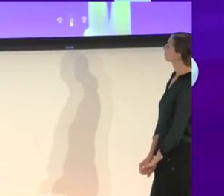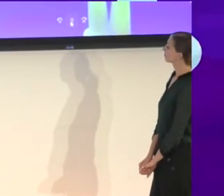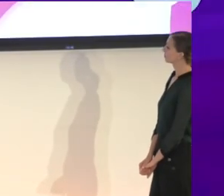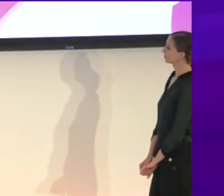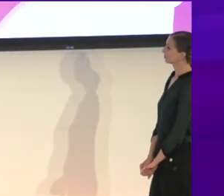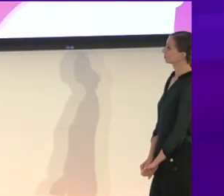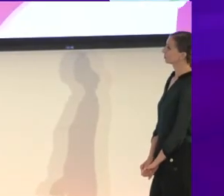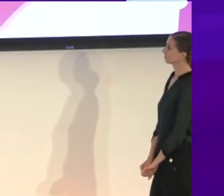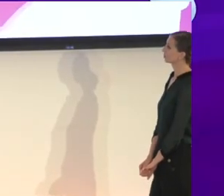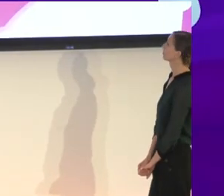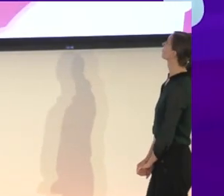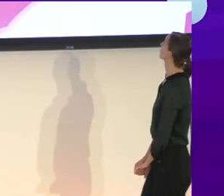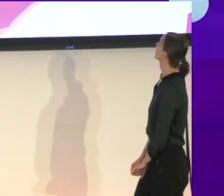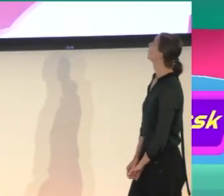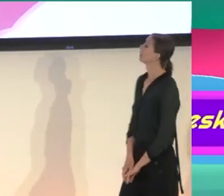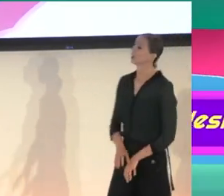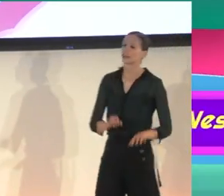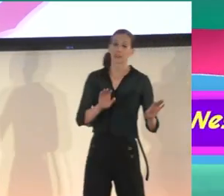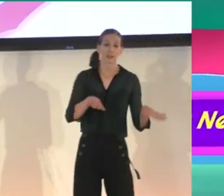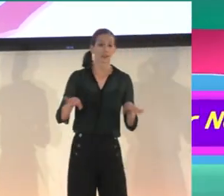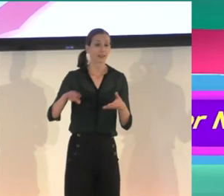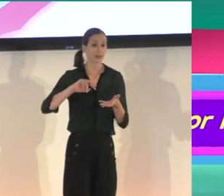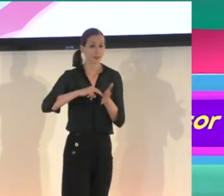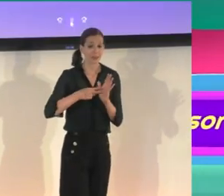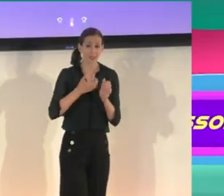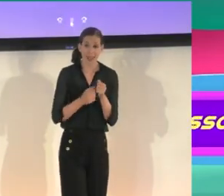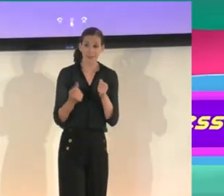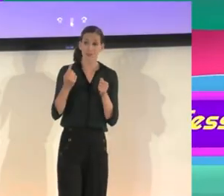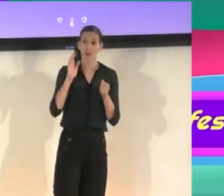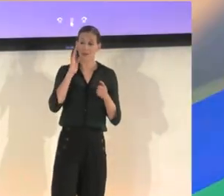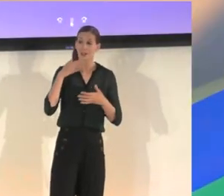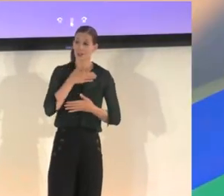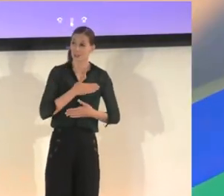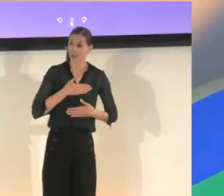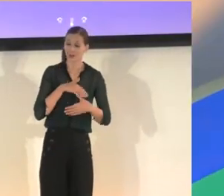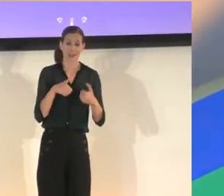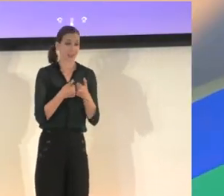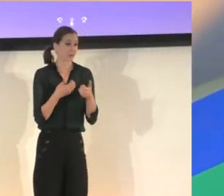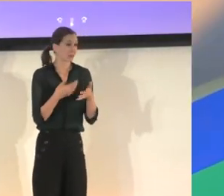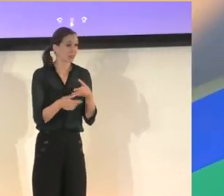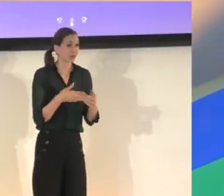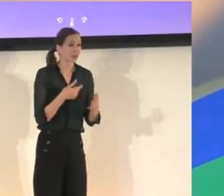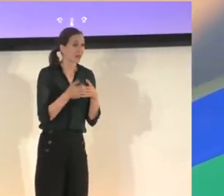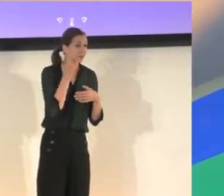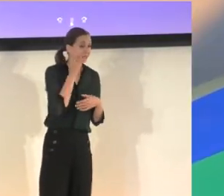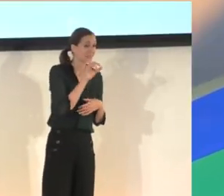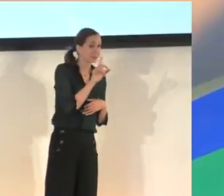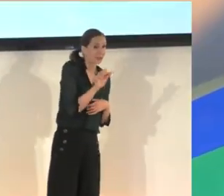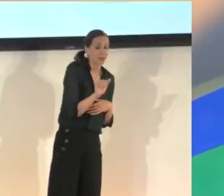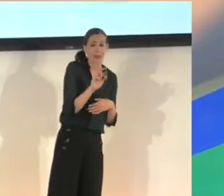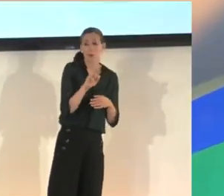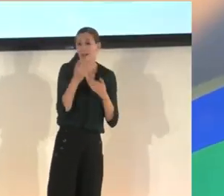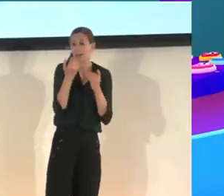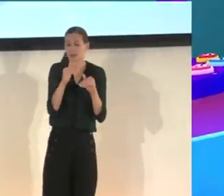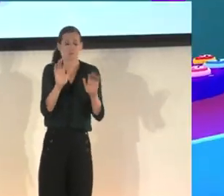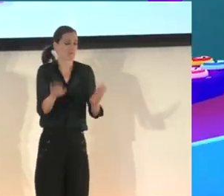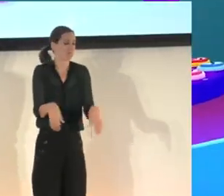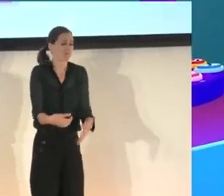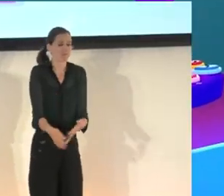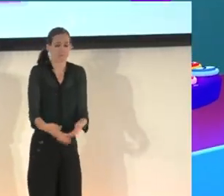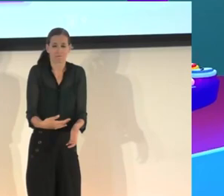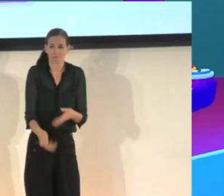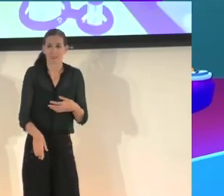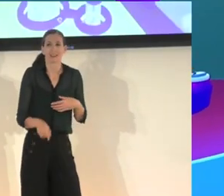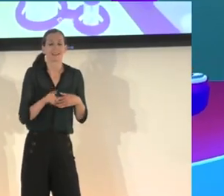or limitations that players may face. Our upcoming vision accessibility update will bring all new features to make the experience more inclusive for